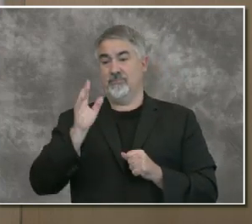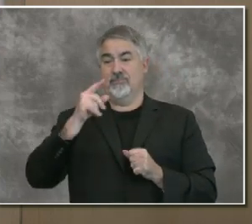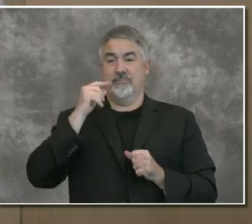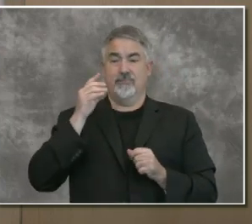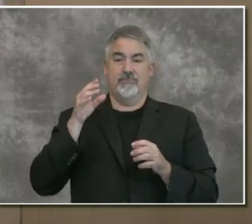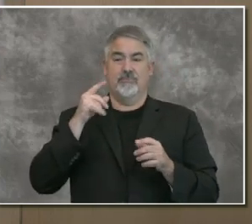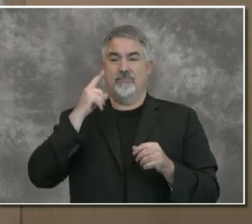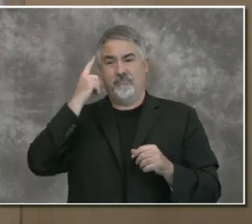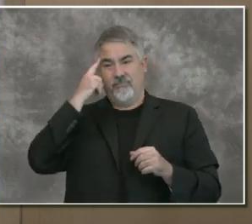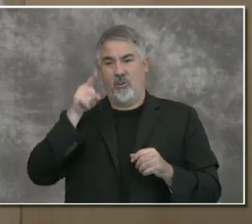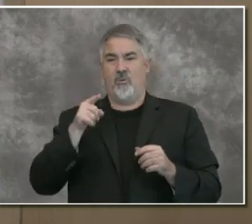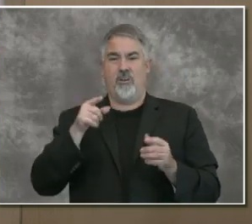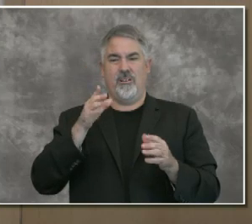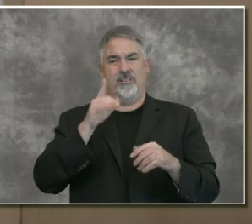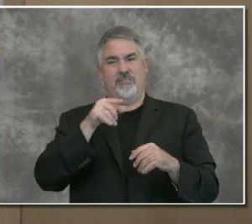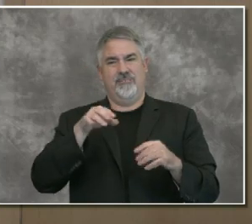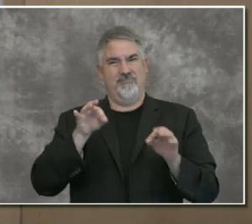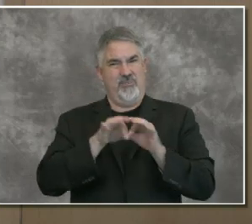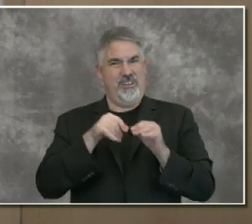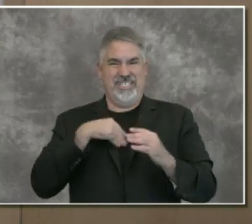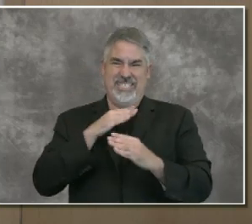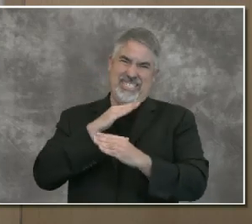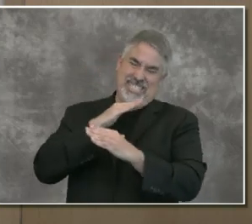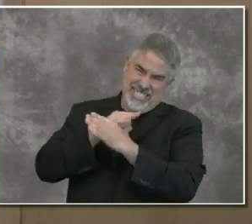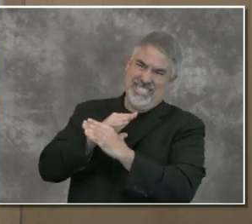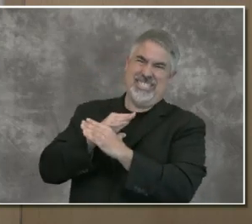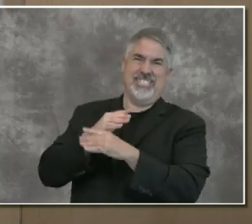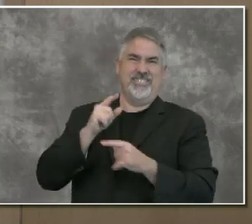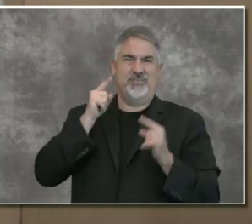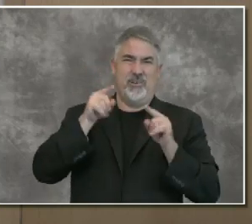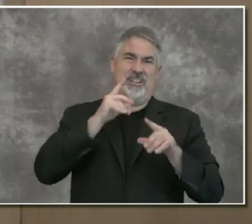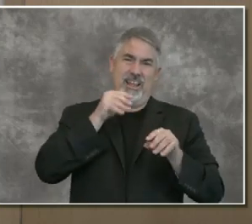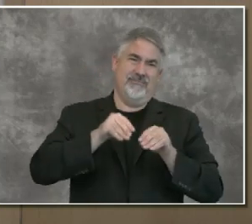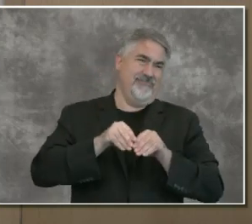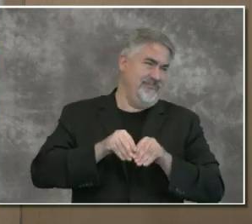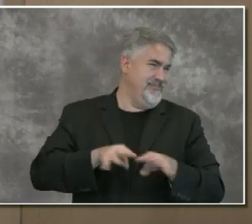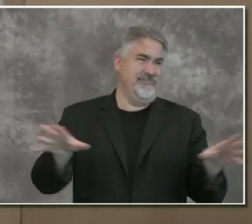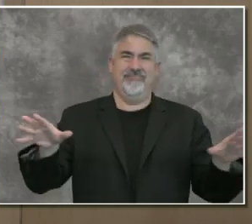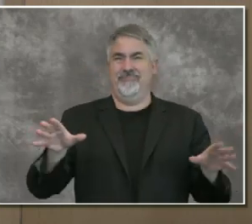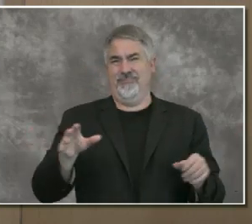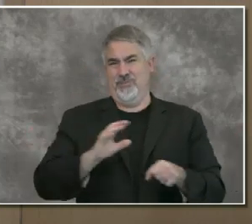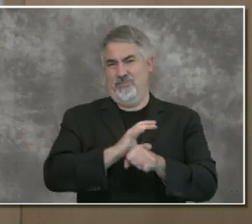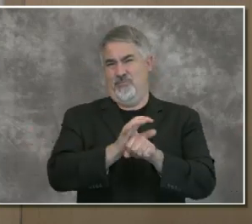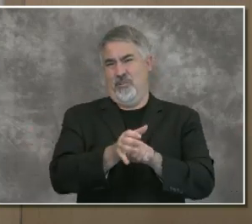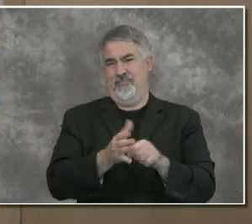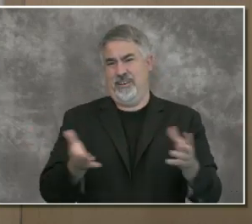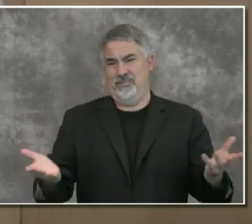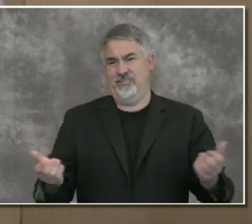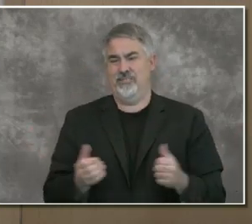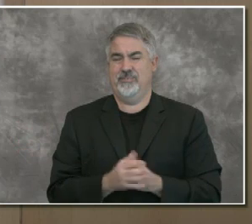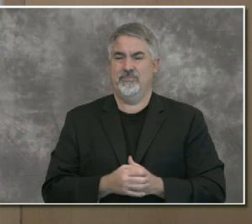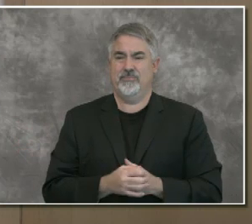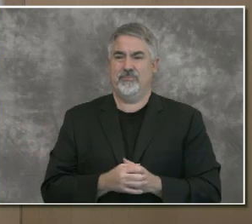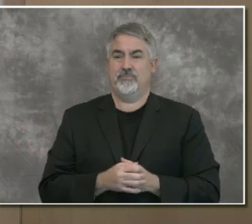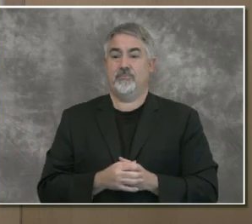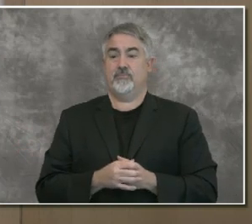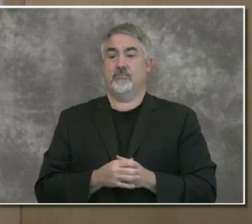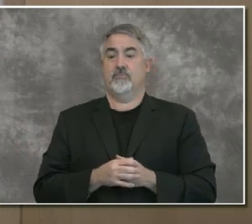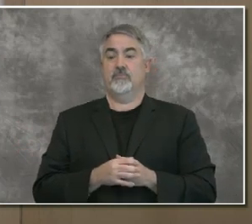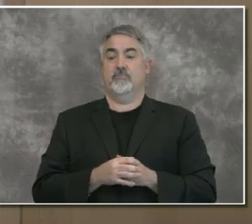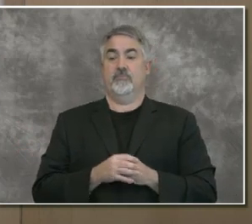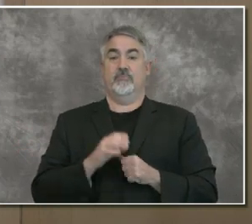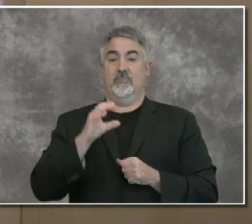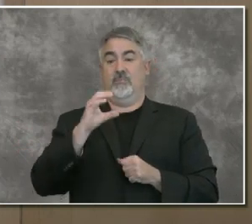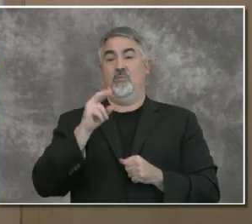helping, again, to flatten the curve to slow the spread of COVID-19. Now, COVID-19 has thrown a